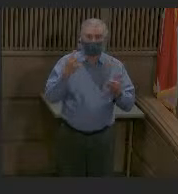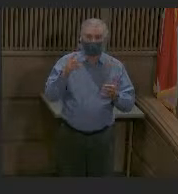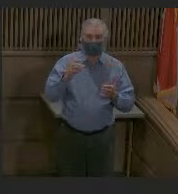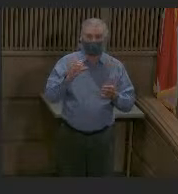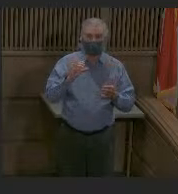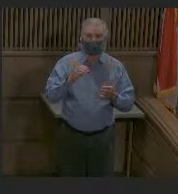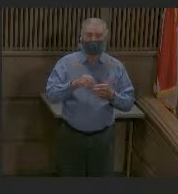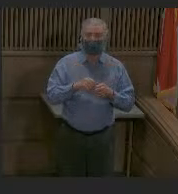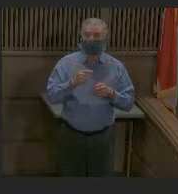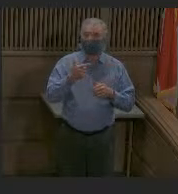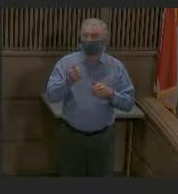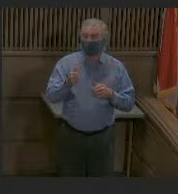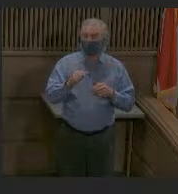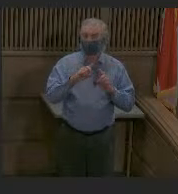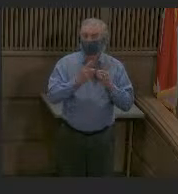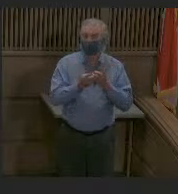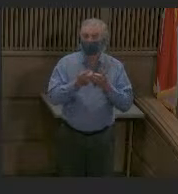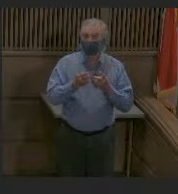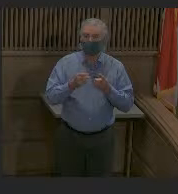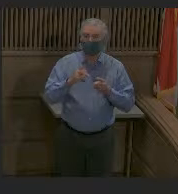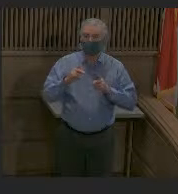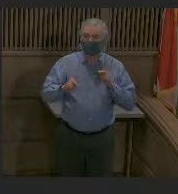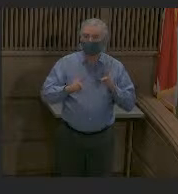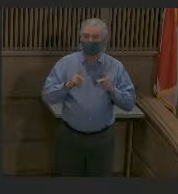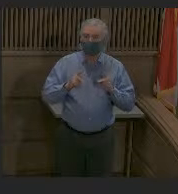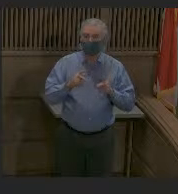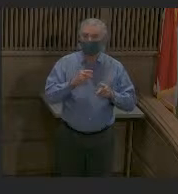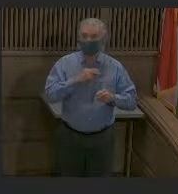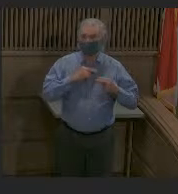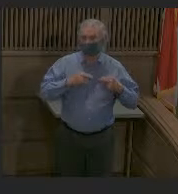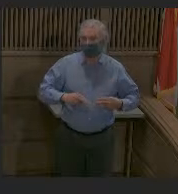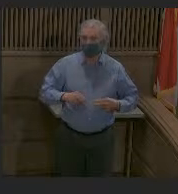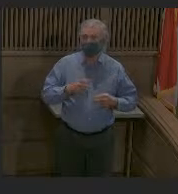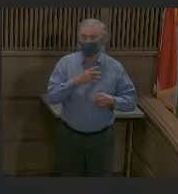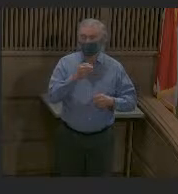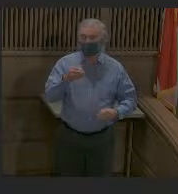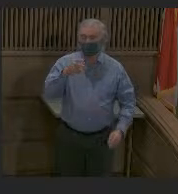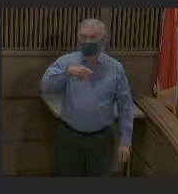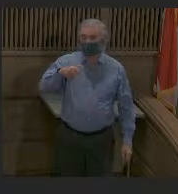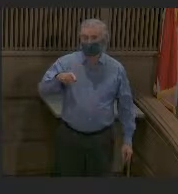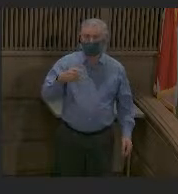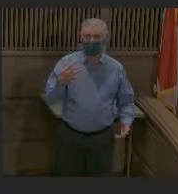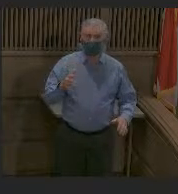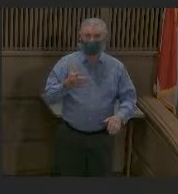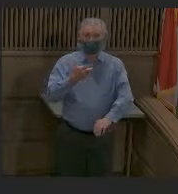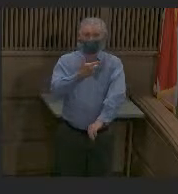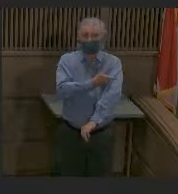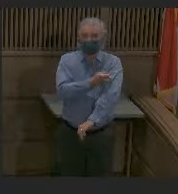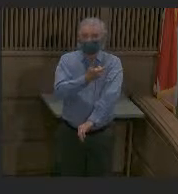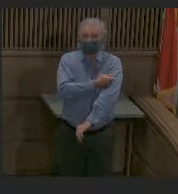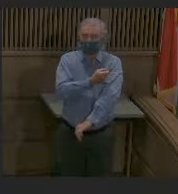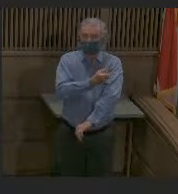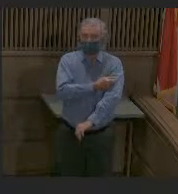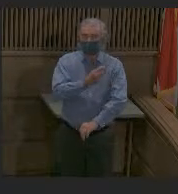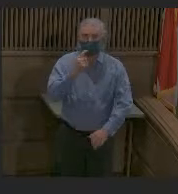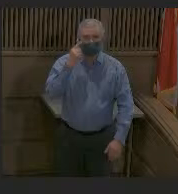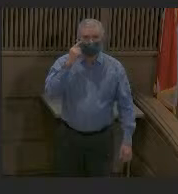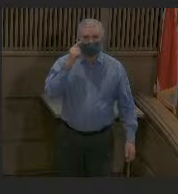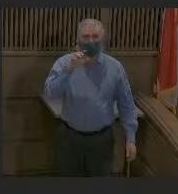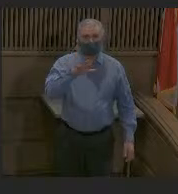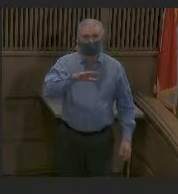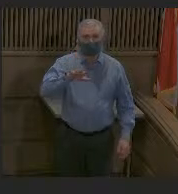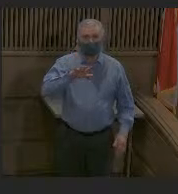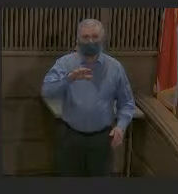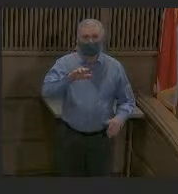Georgia Department of Public Health and to Phoebe Putnam Memorial Hospital. We have already vaccinated, as I understand it,